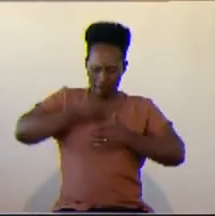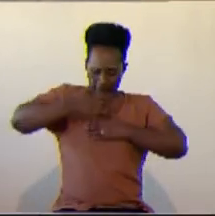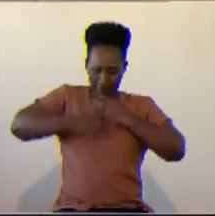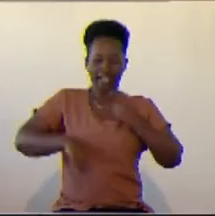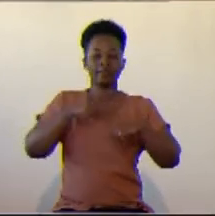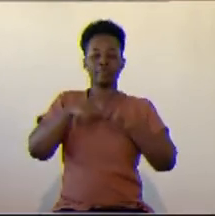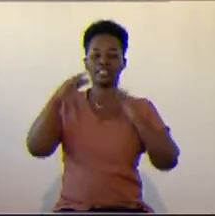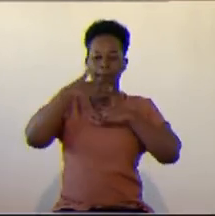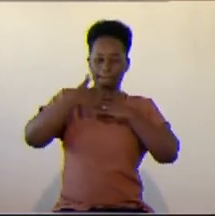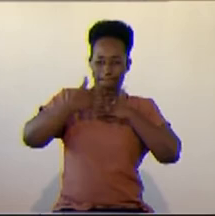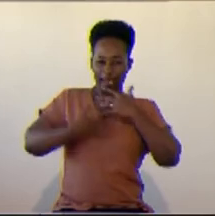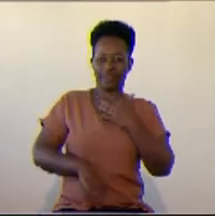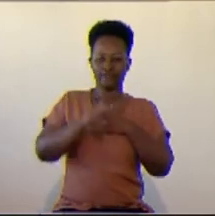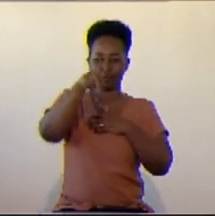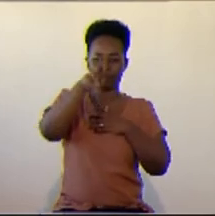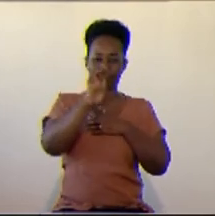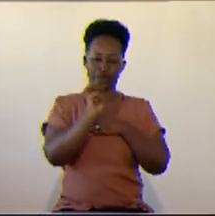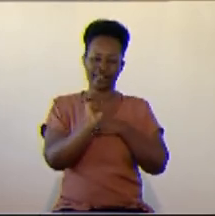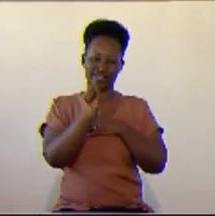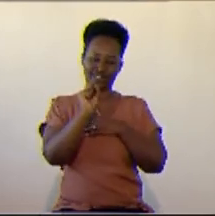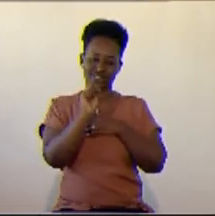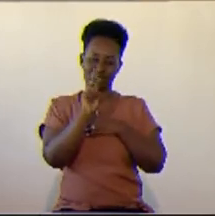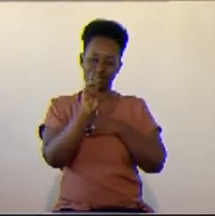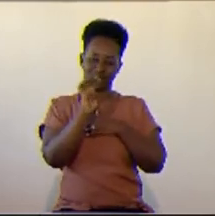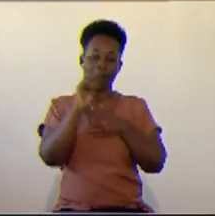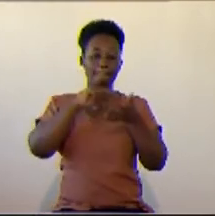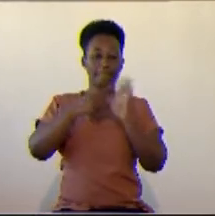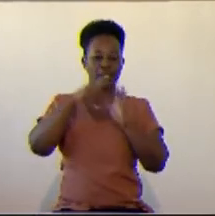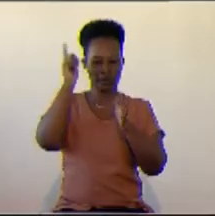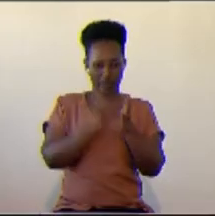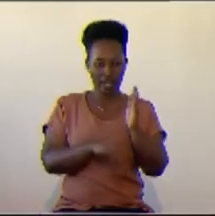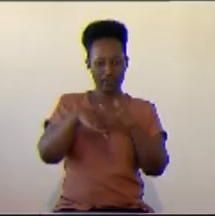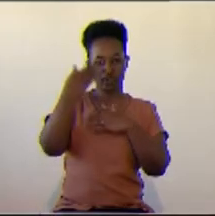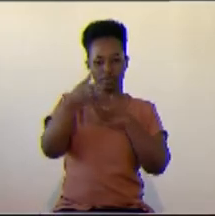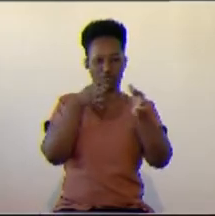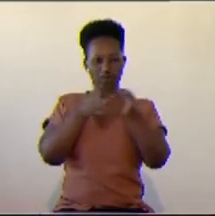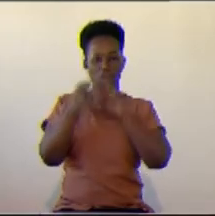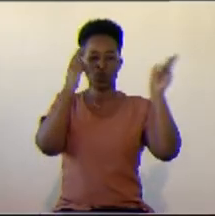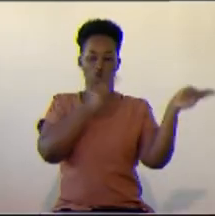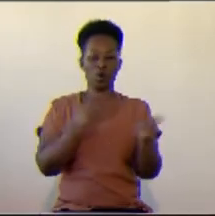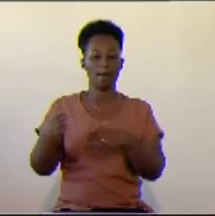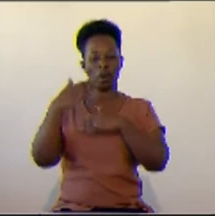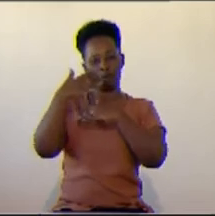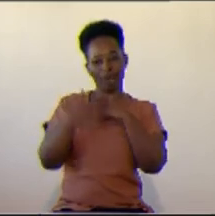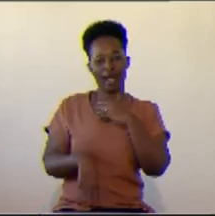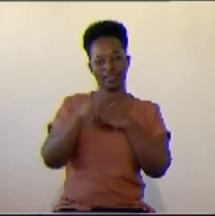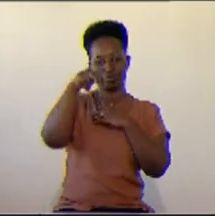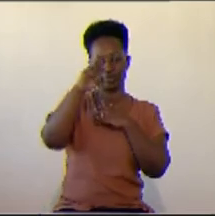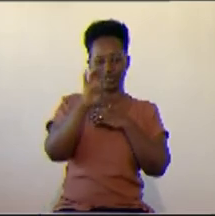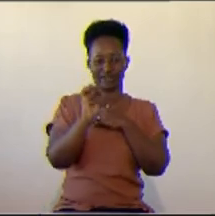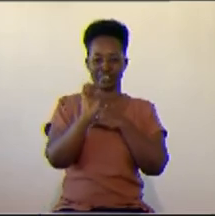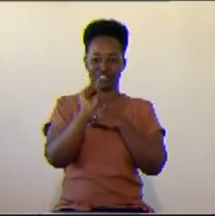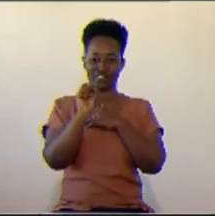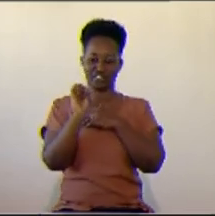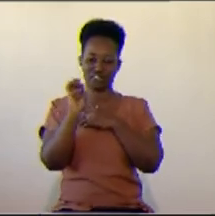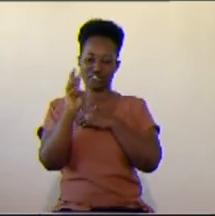pressure? And we should be able to state the normal blood pressure. Many of you have gone to the hospital and measured